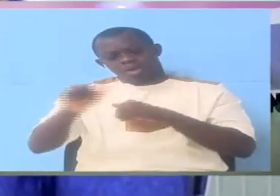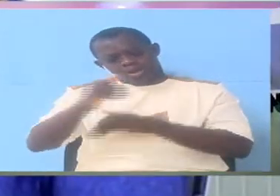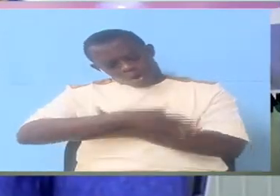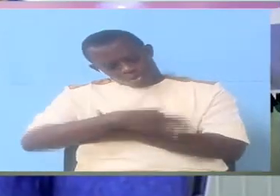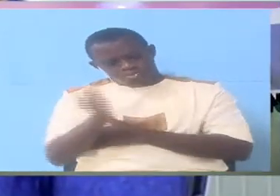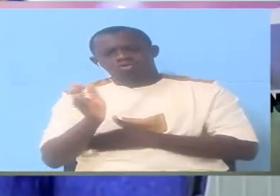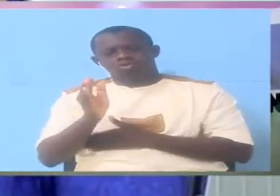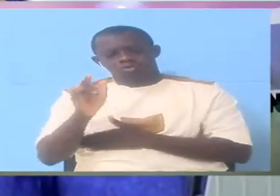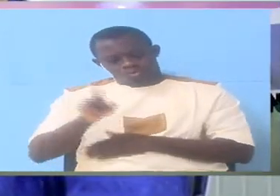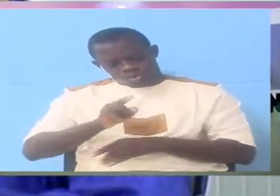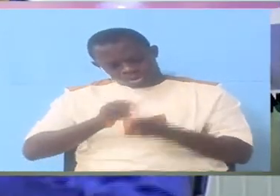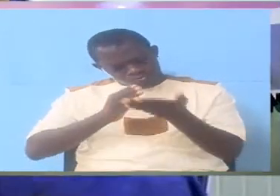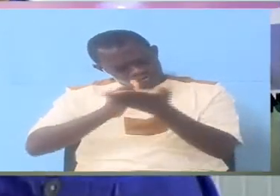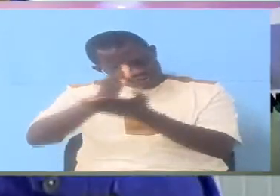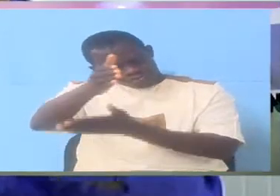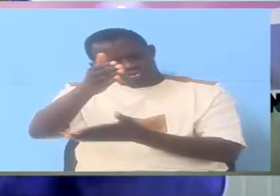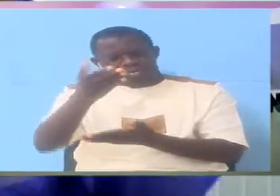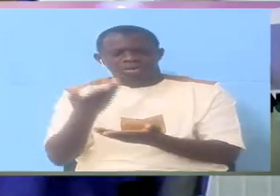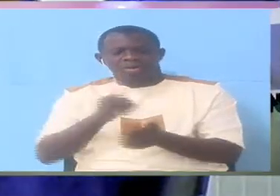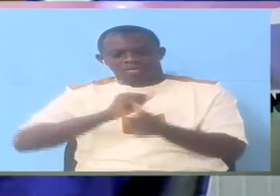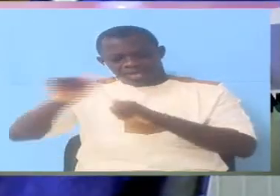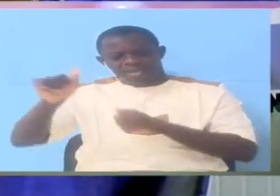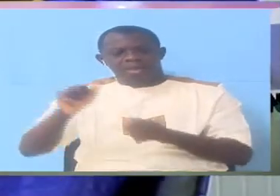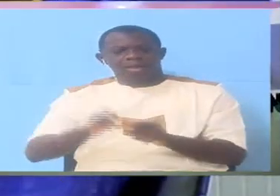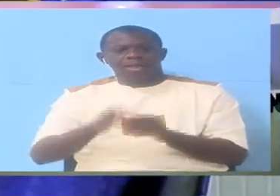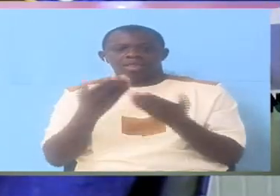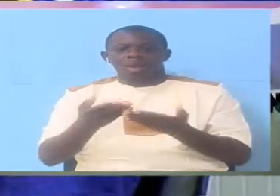Just open the gate and we pass. Then